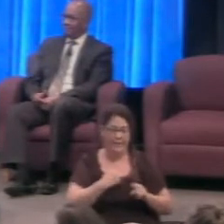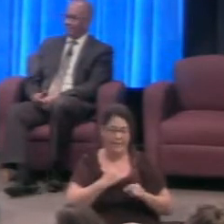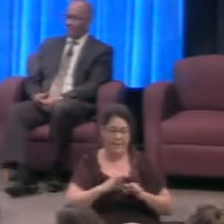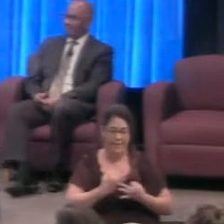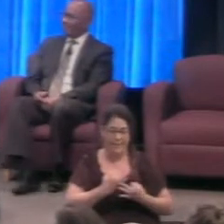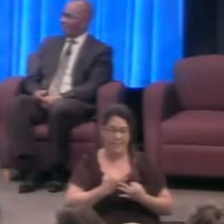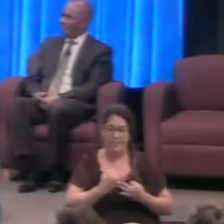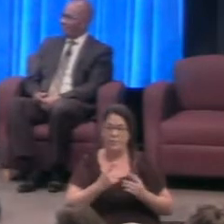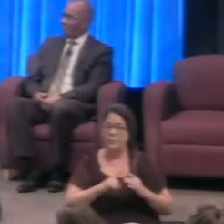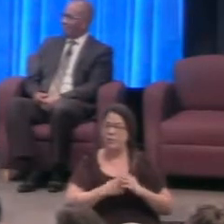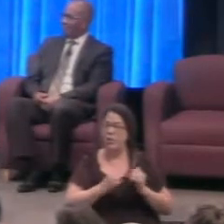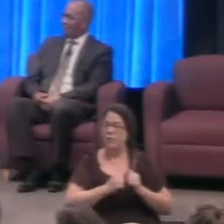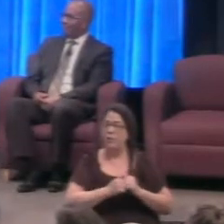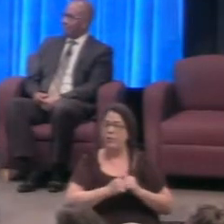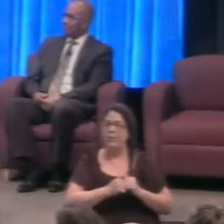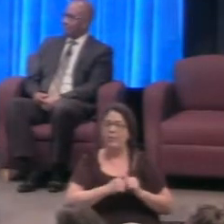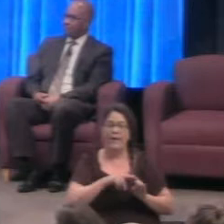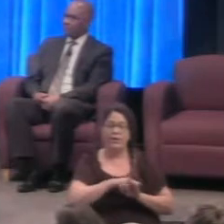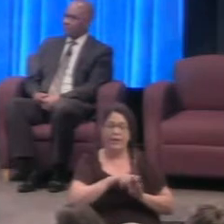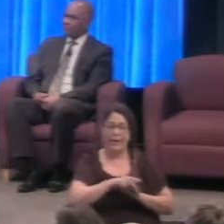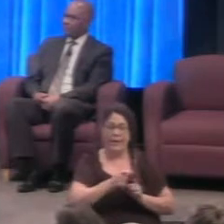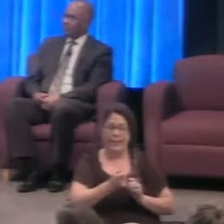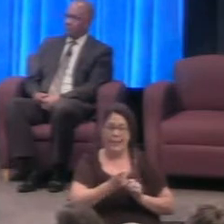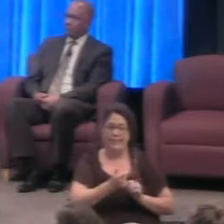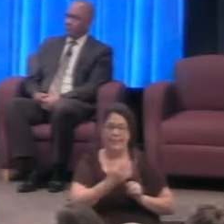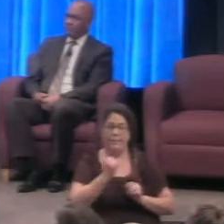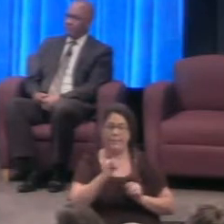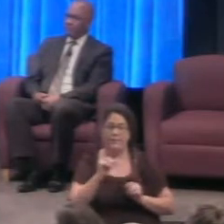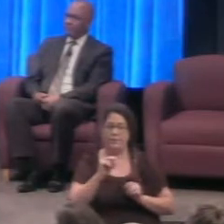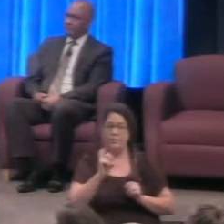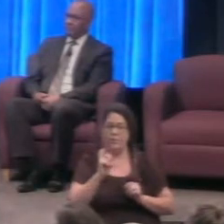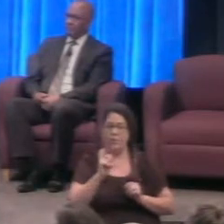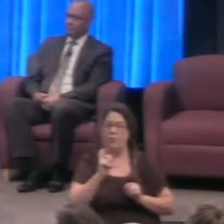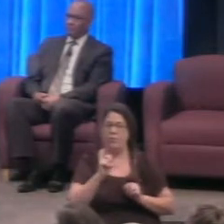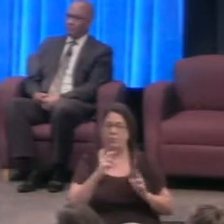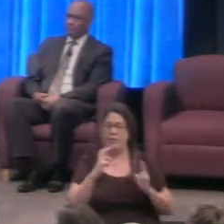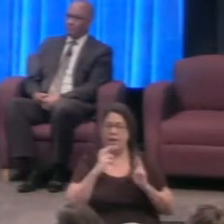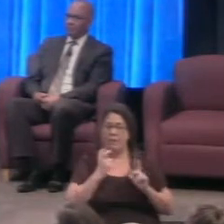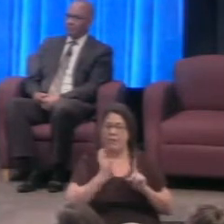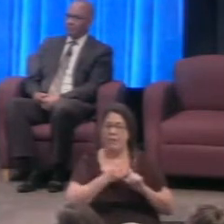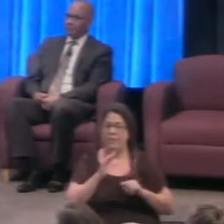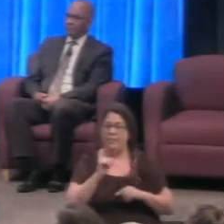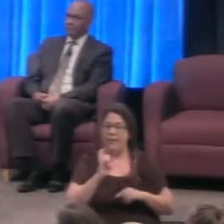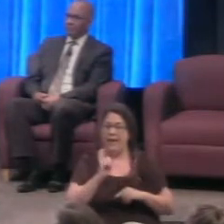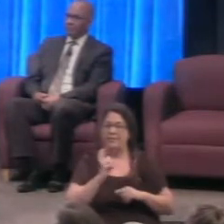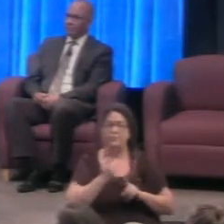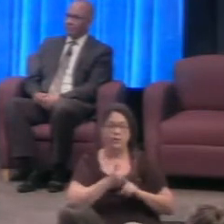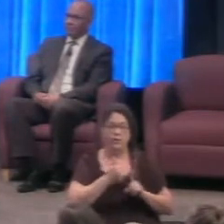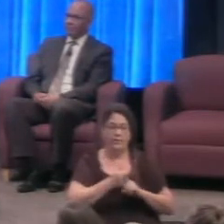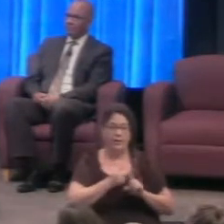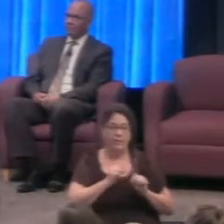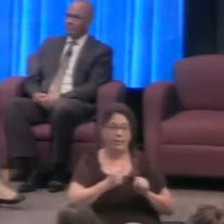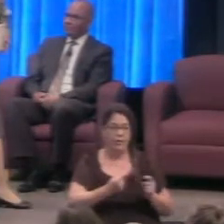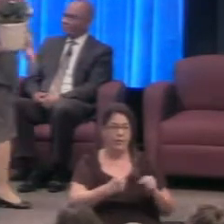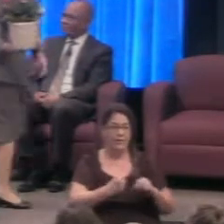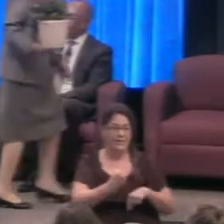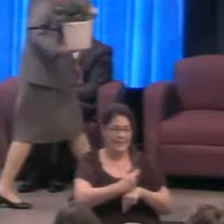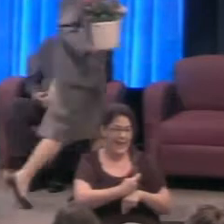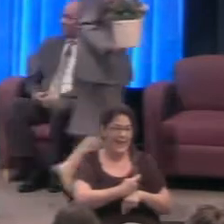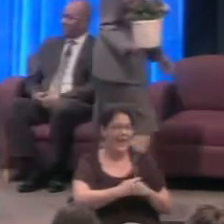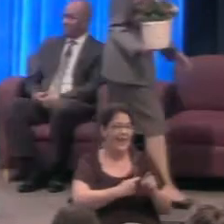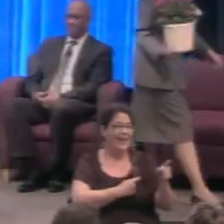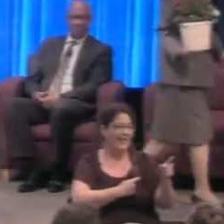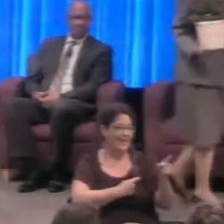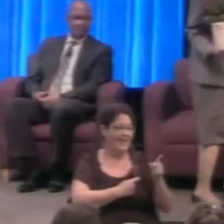want to start by cheating a little bit because Joan is a retiree from the base, but she was able to be here with me today.